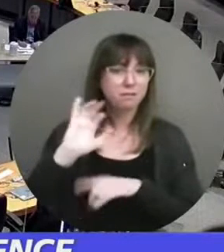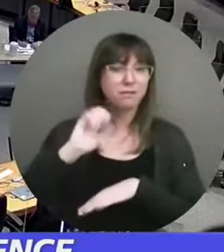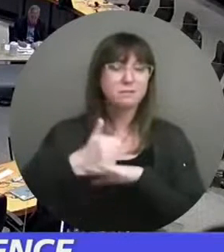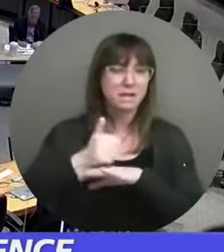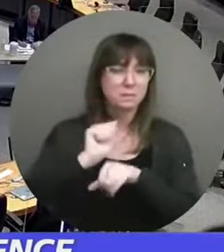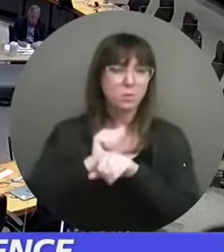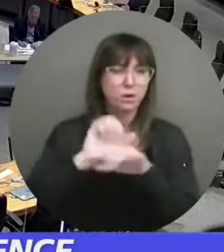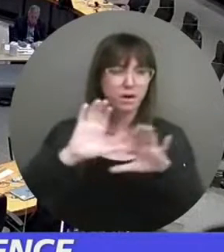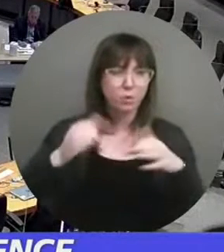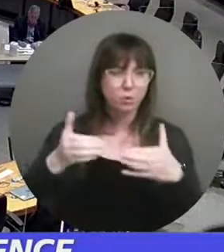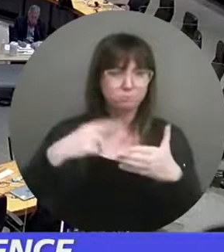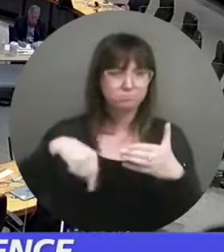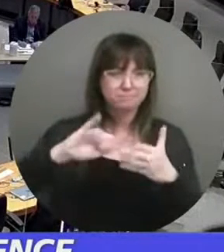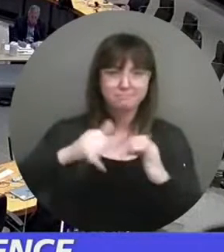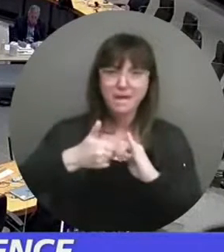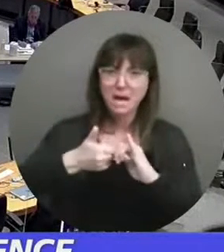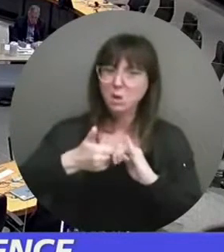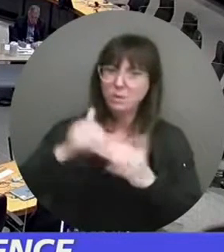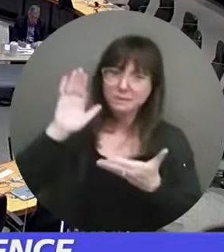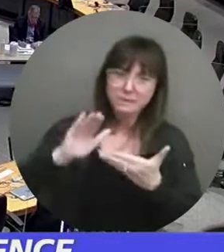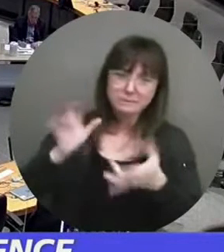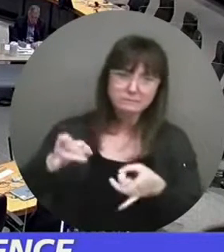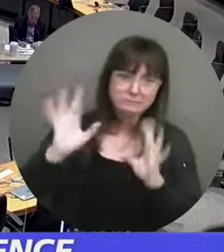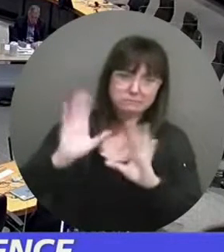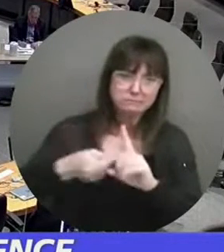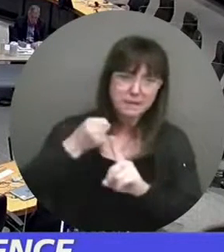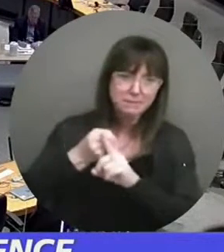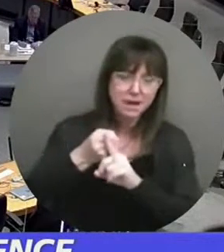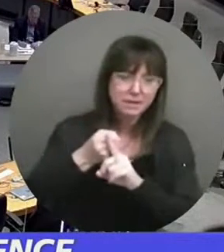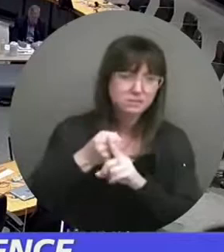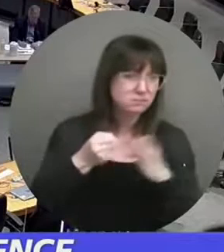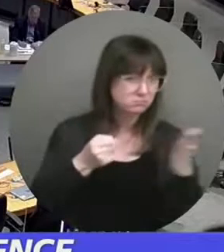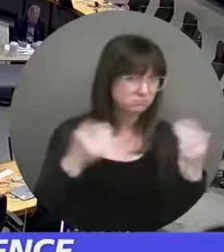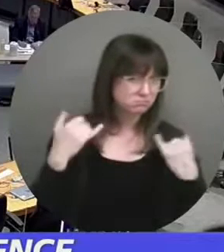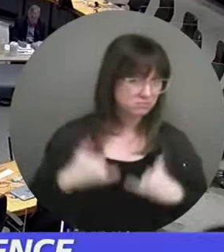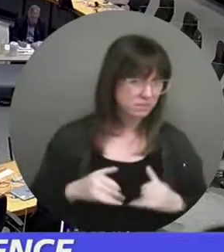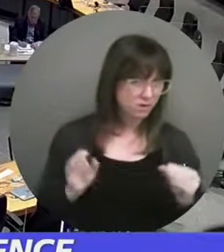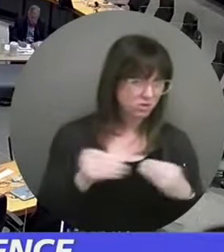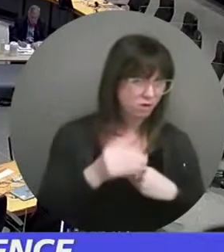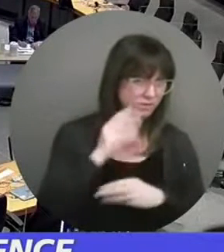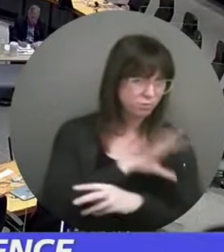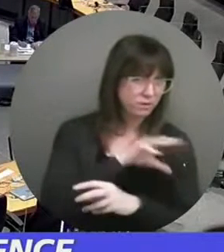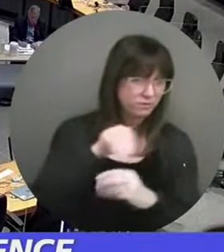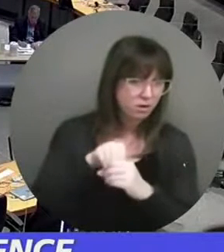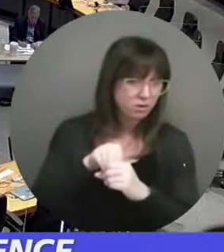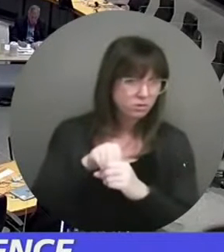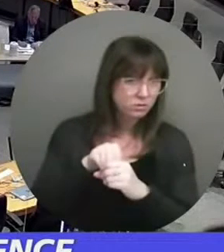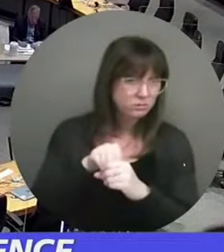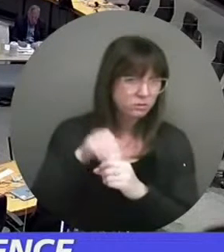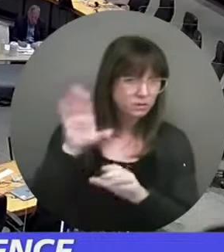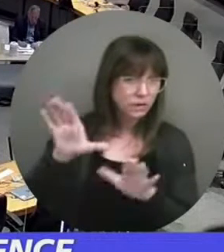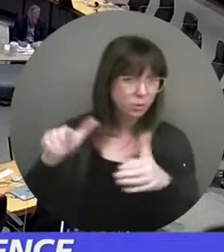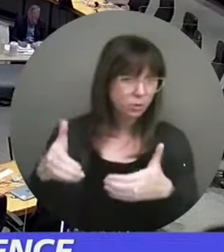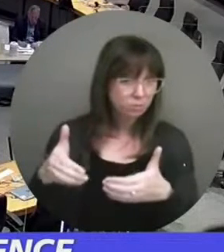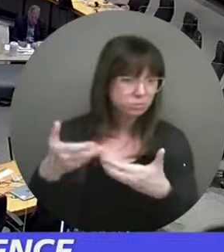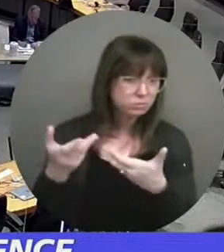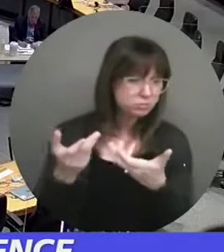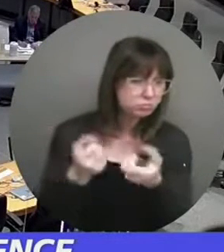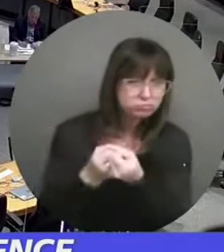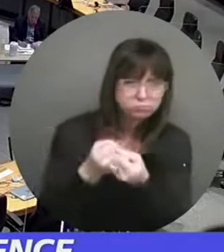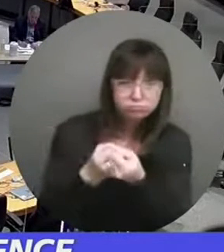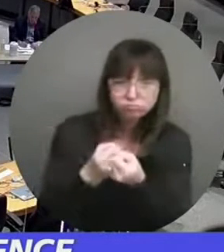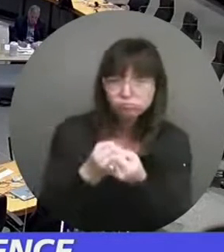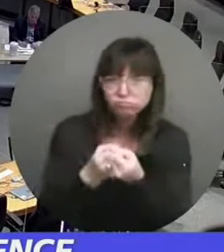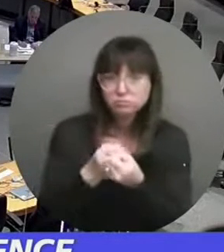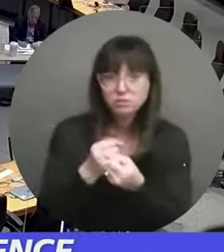on those residents. Just curious if the mayor's office will be involved in that working group in any way, and any other general